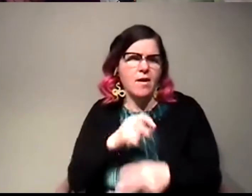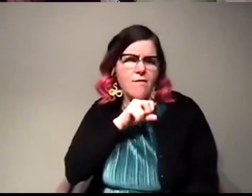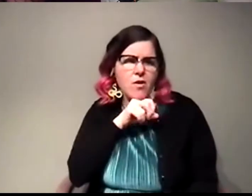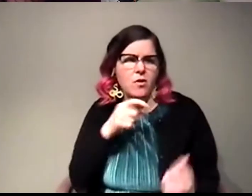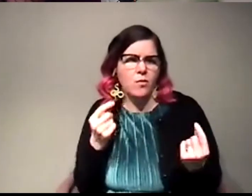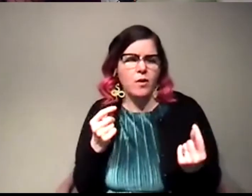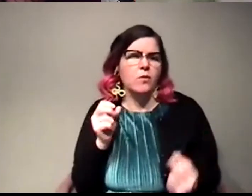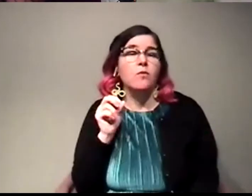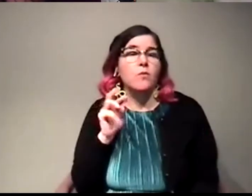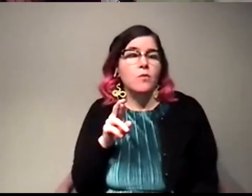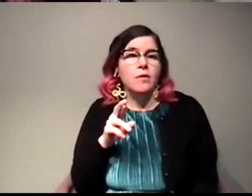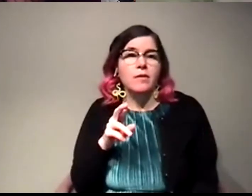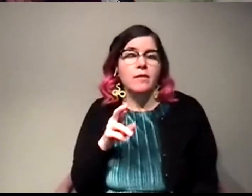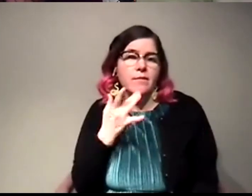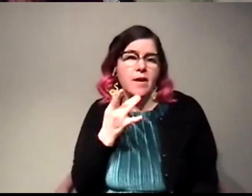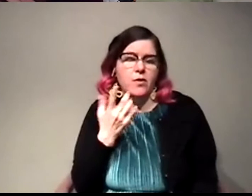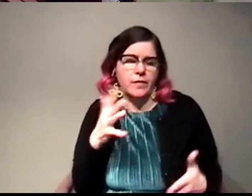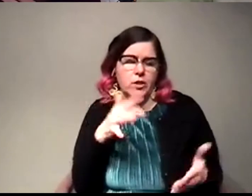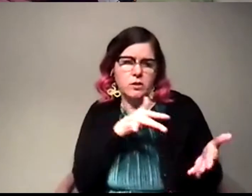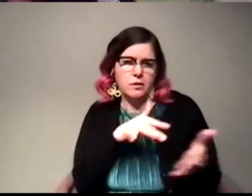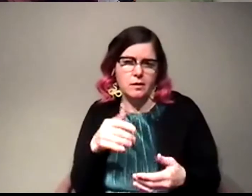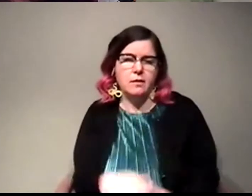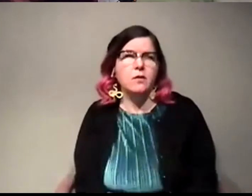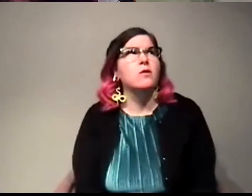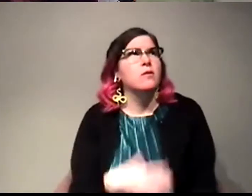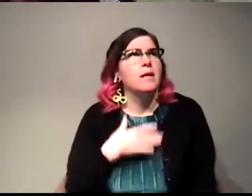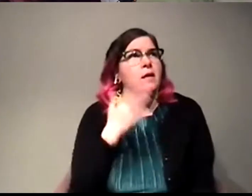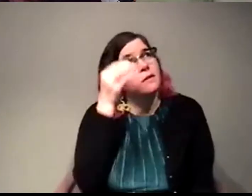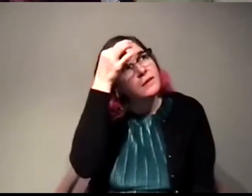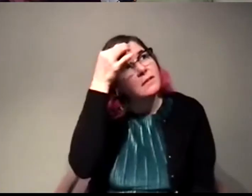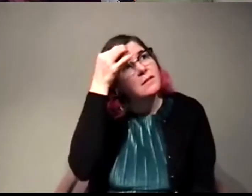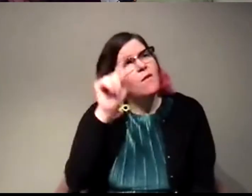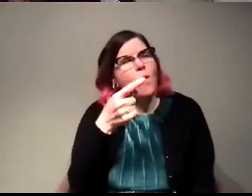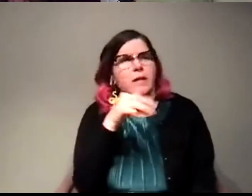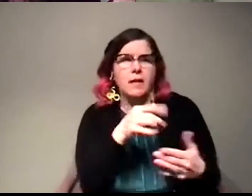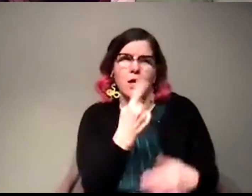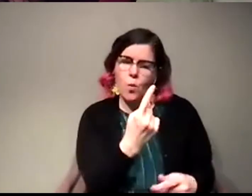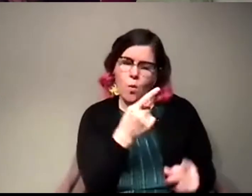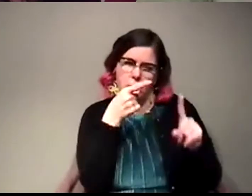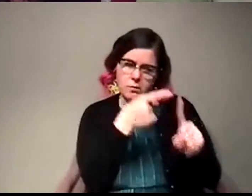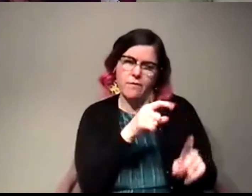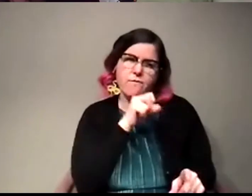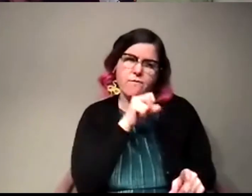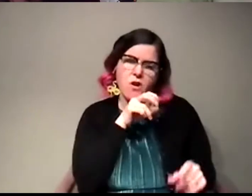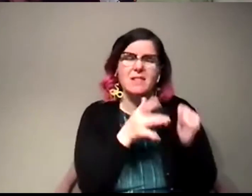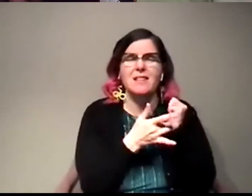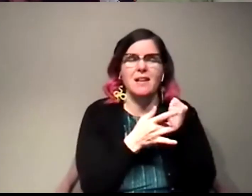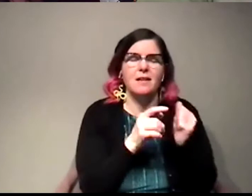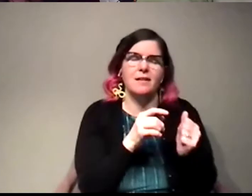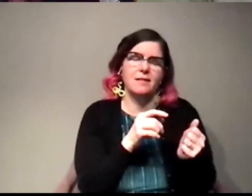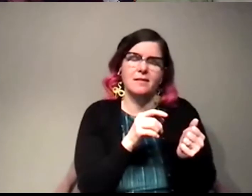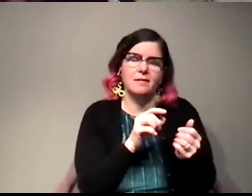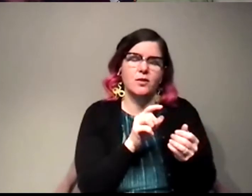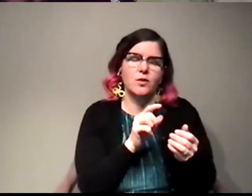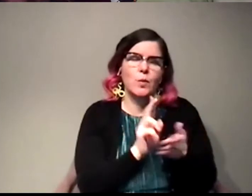one that you have studied? Oh my gosh. Okay. I've only studied one species of frog technically. As an undergraduate, I worked on